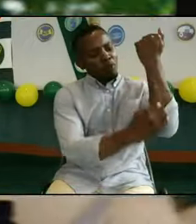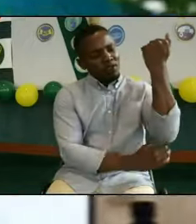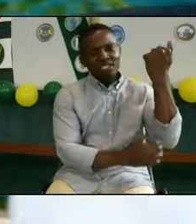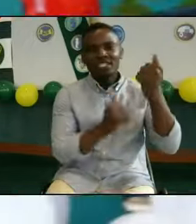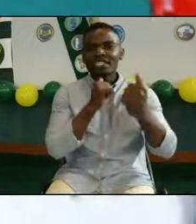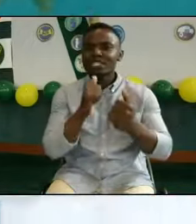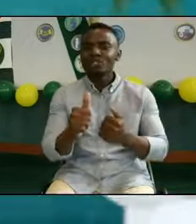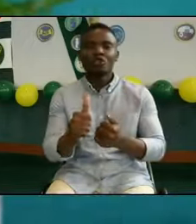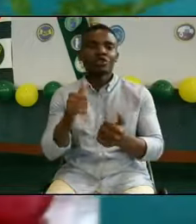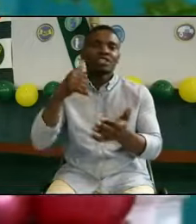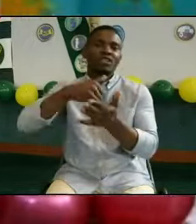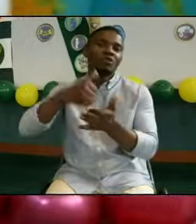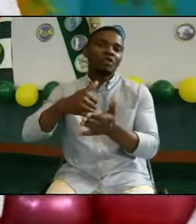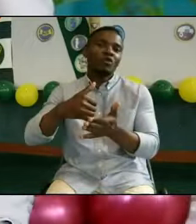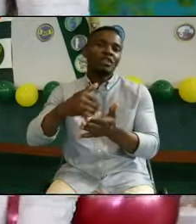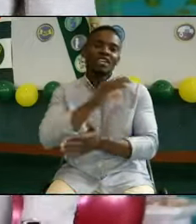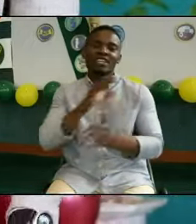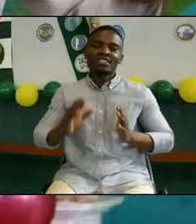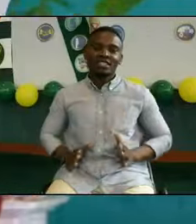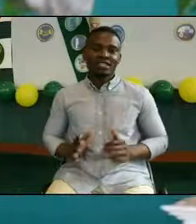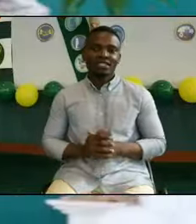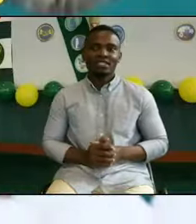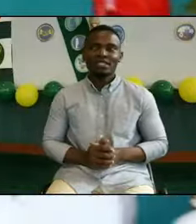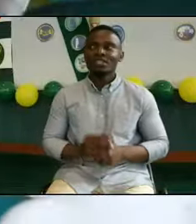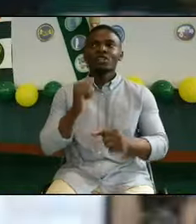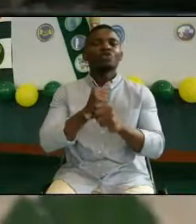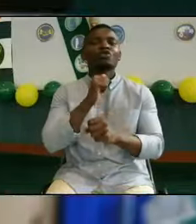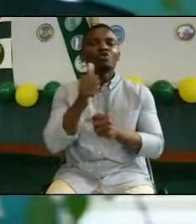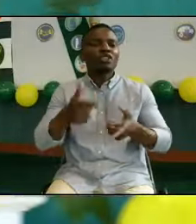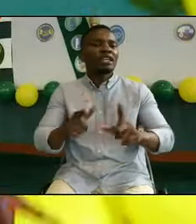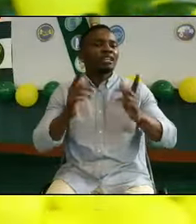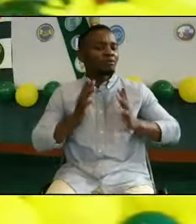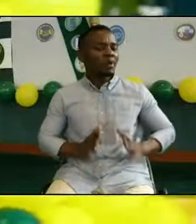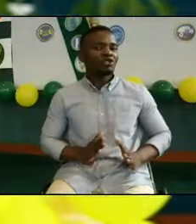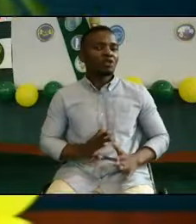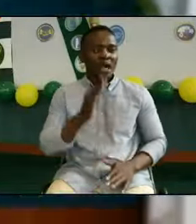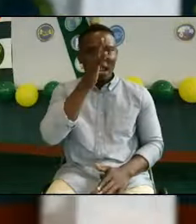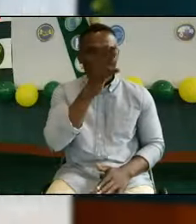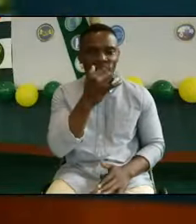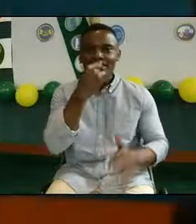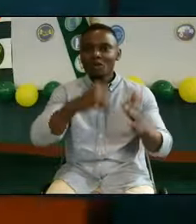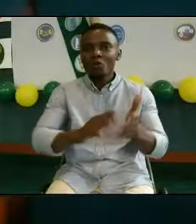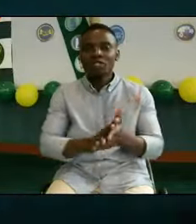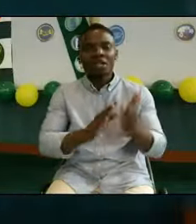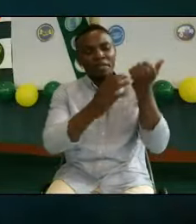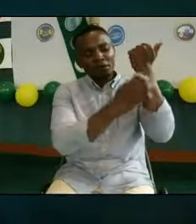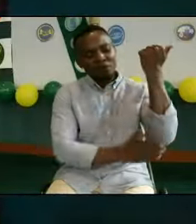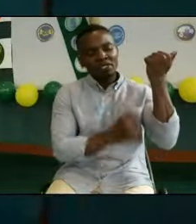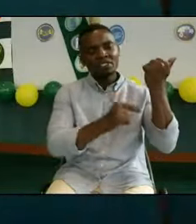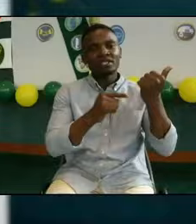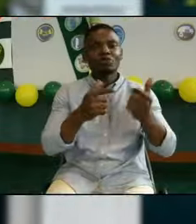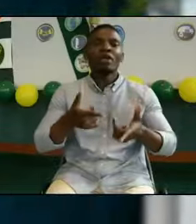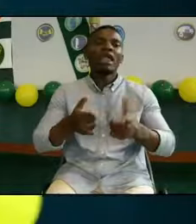Christianity. Poverty is not holiness. Don't let anybody deceive you as being poor is a way for you to go to heaven.